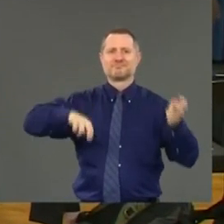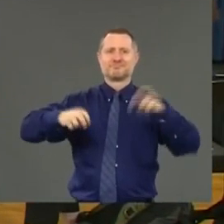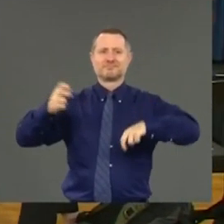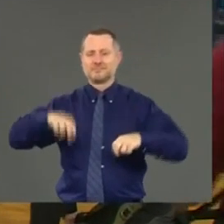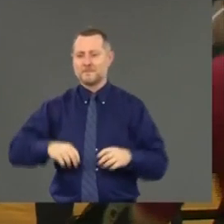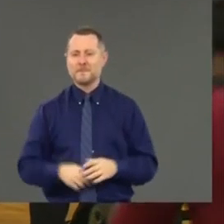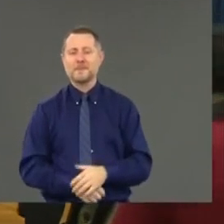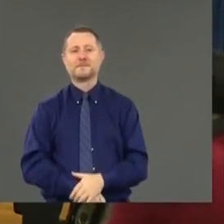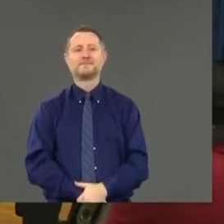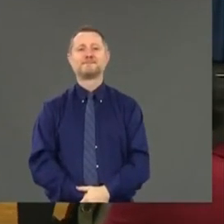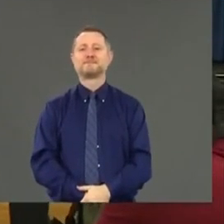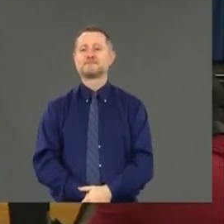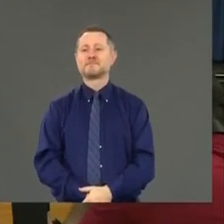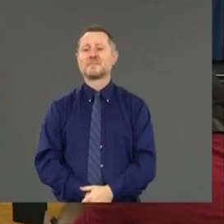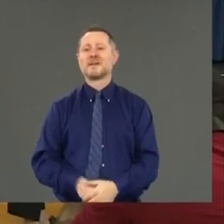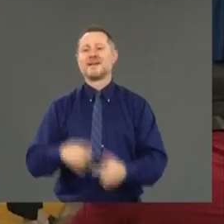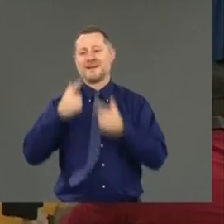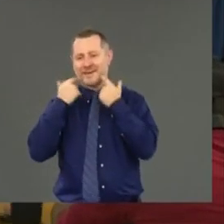Now he's dead.